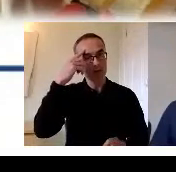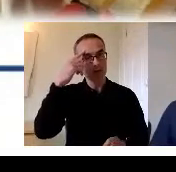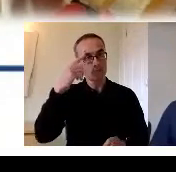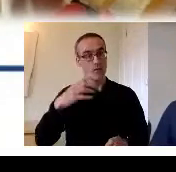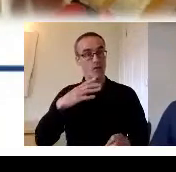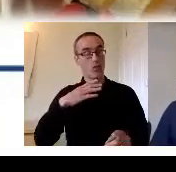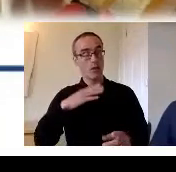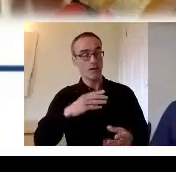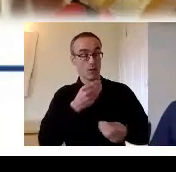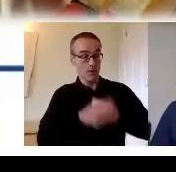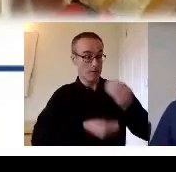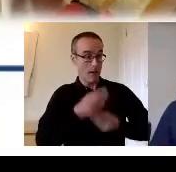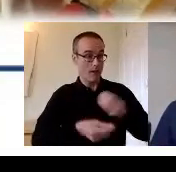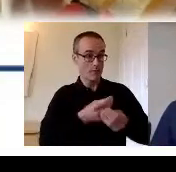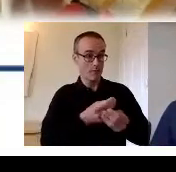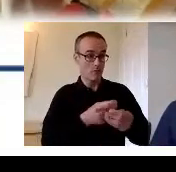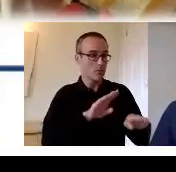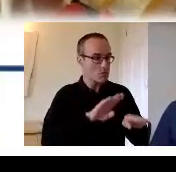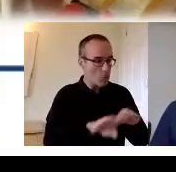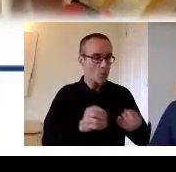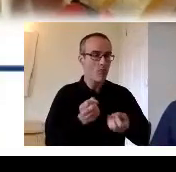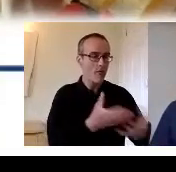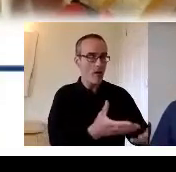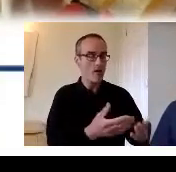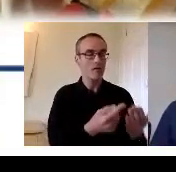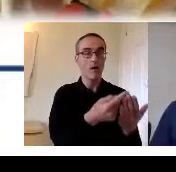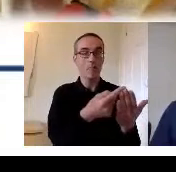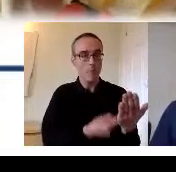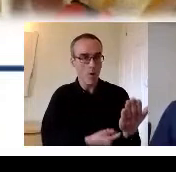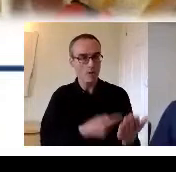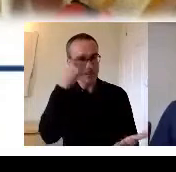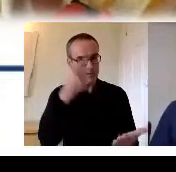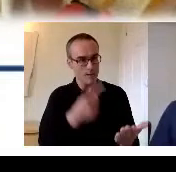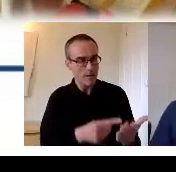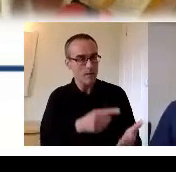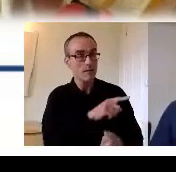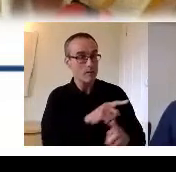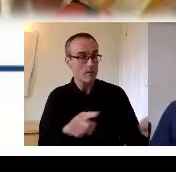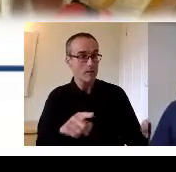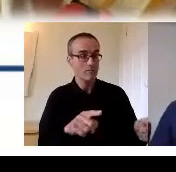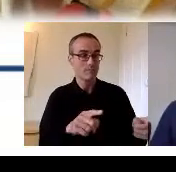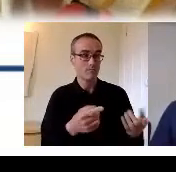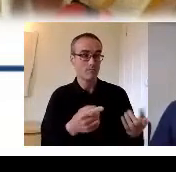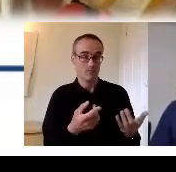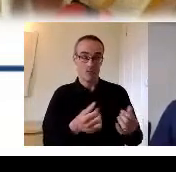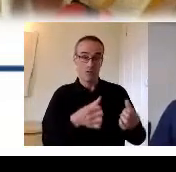providers, policymakers, that, you know, there is not a one size fits all when it comes to tackling